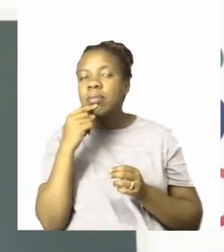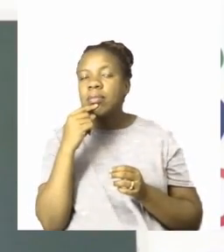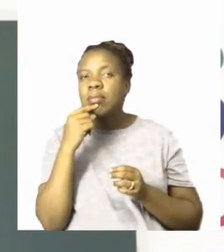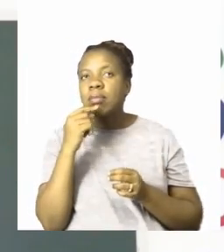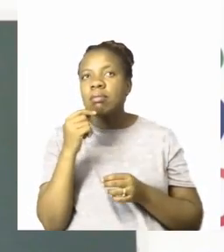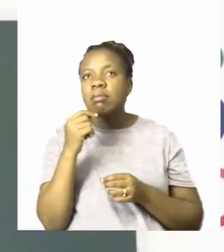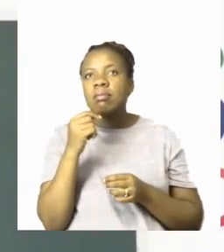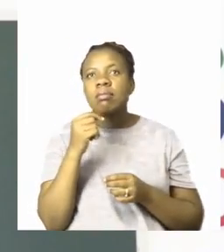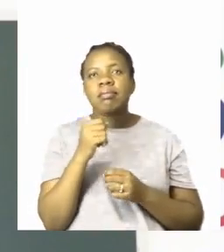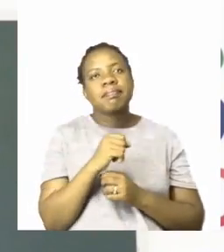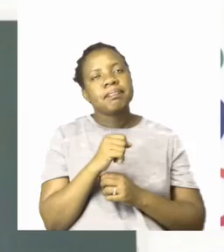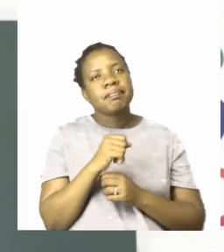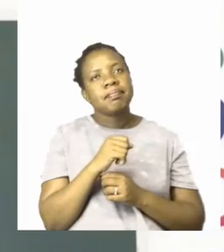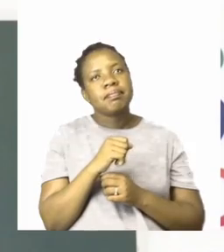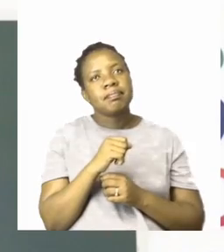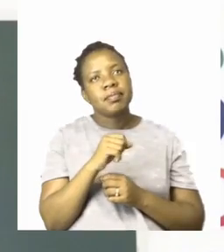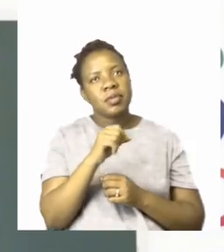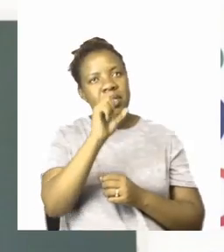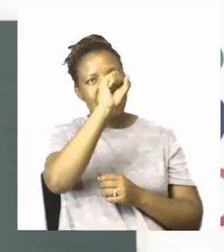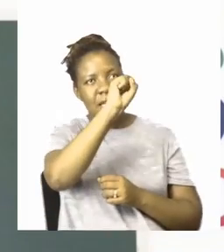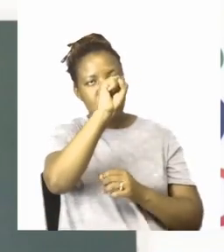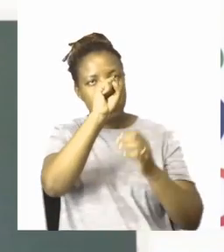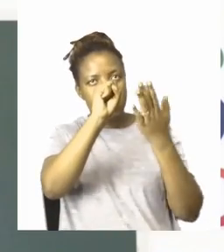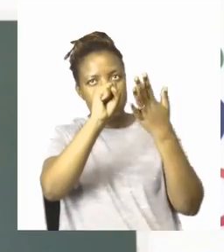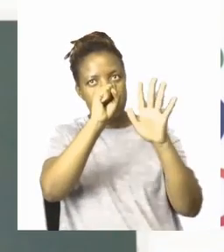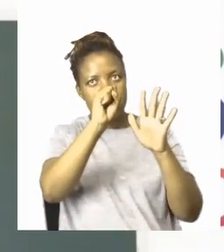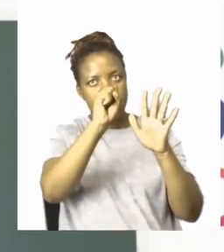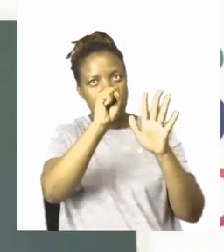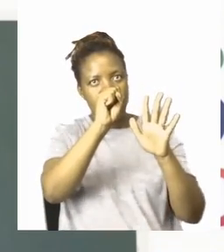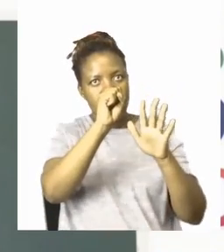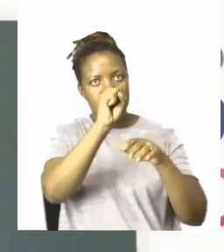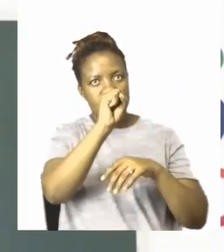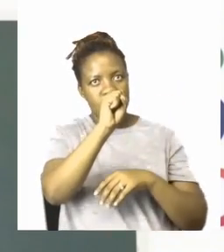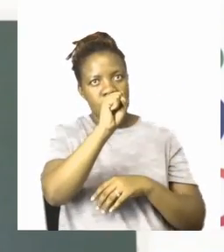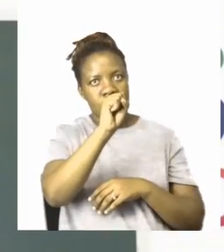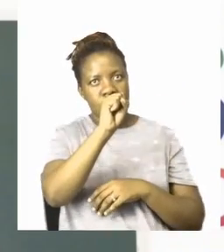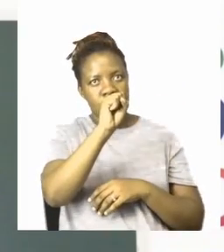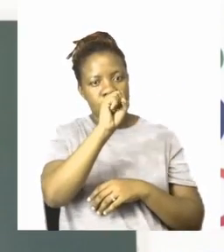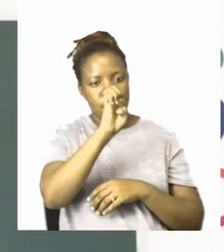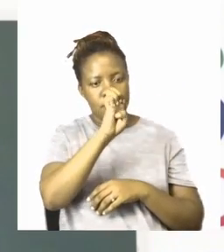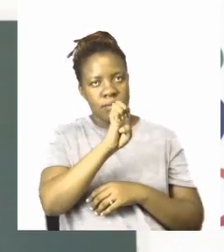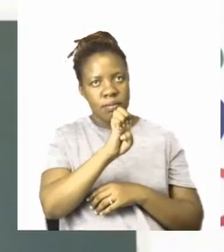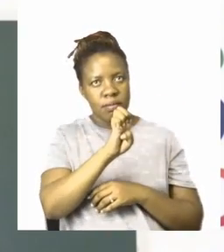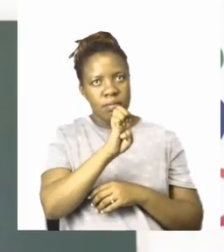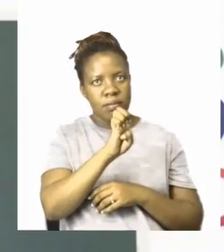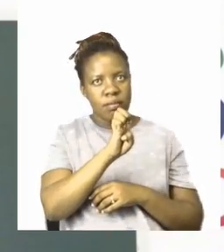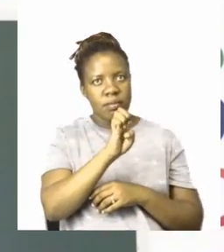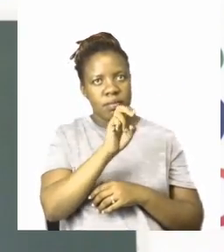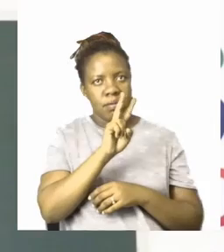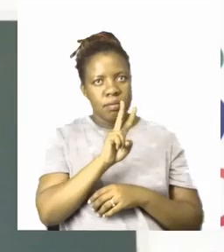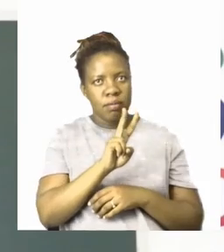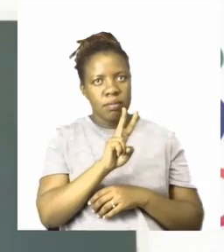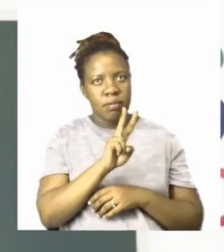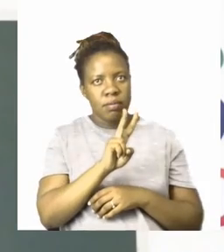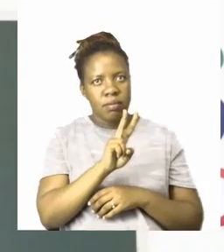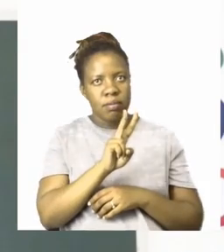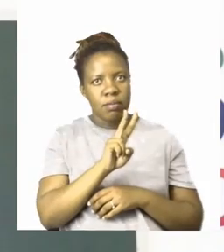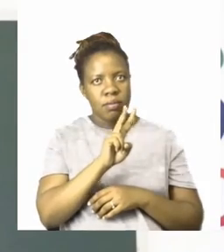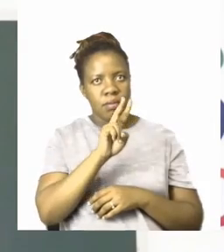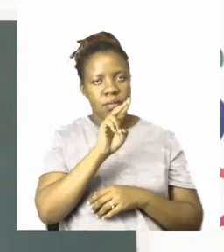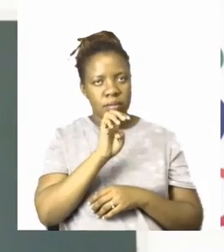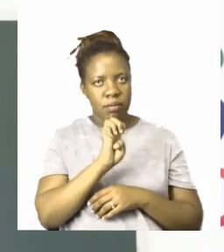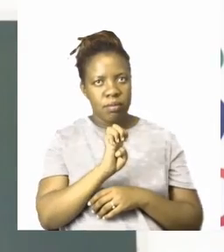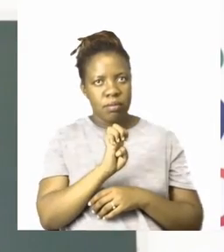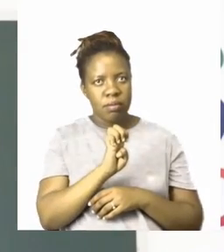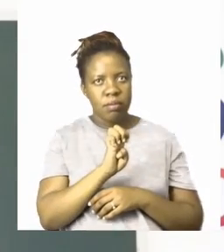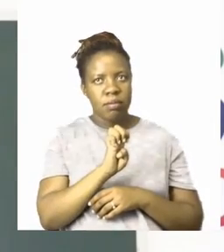We already have an S up there. Let's write in E, V,